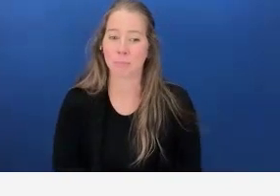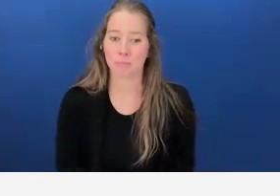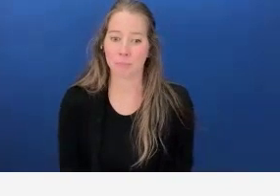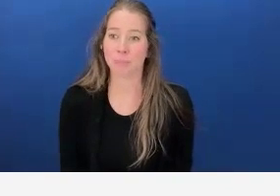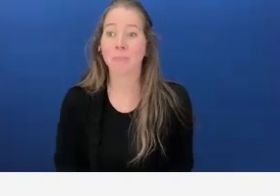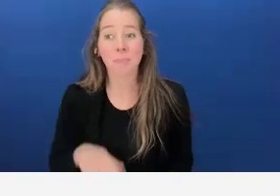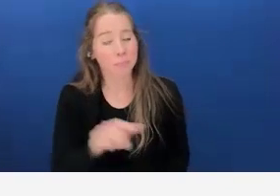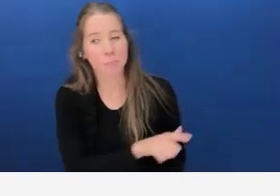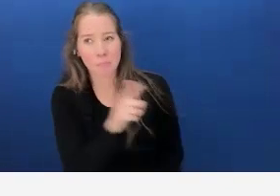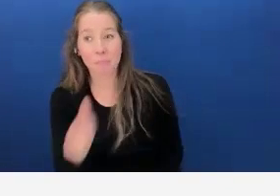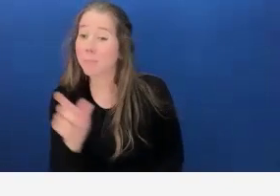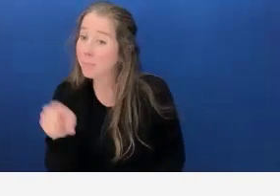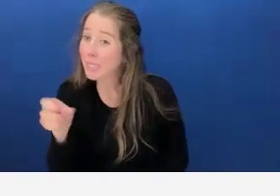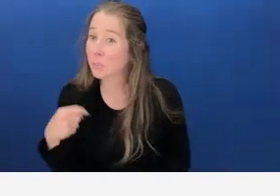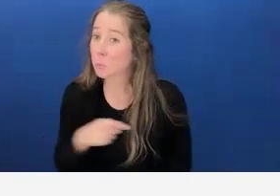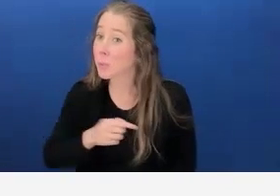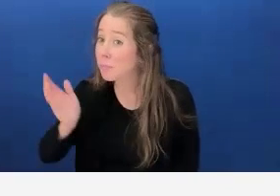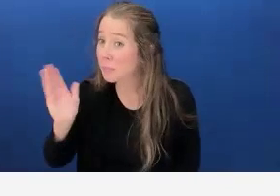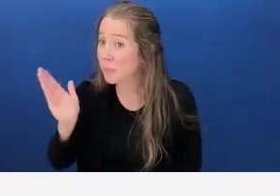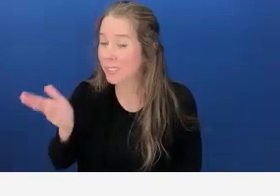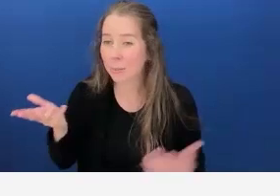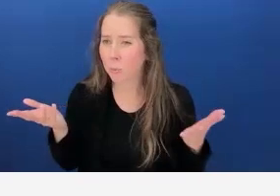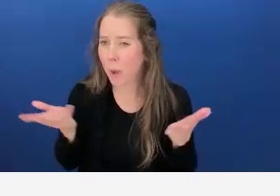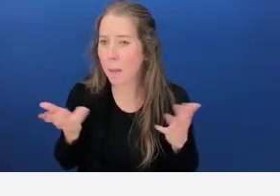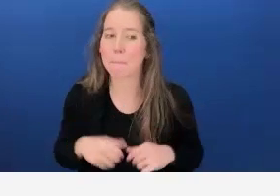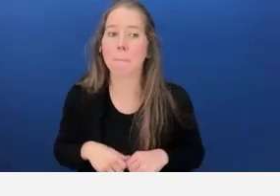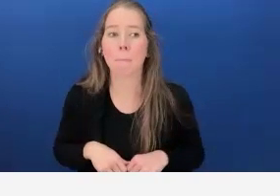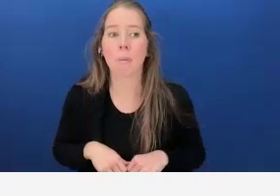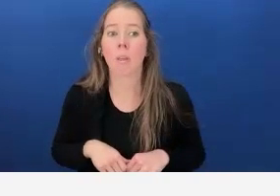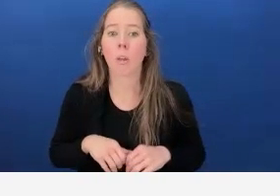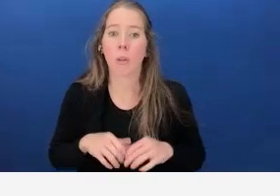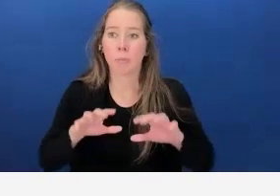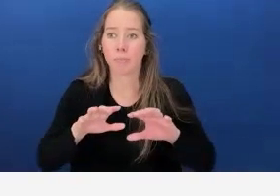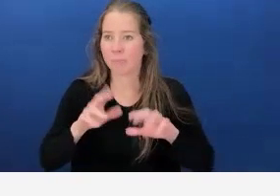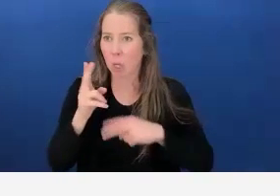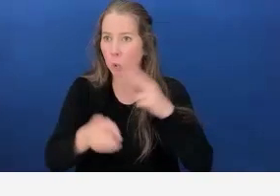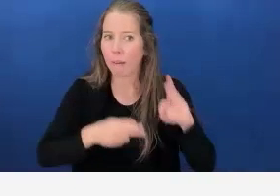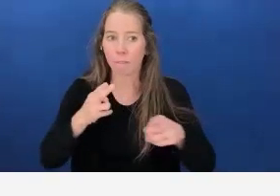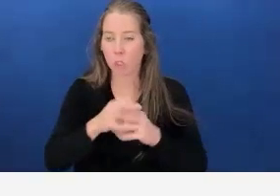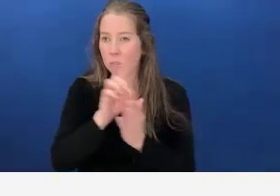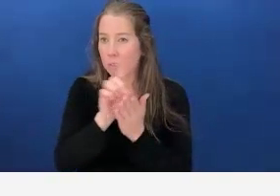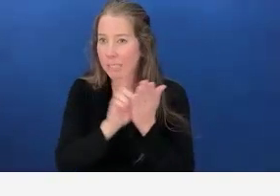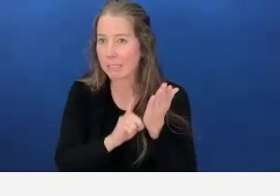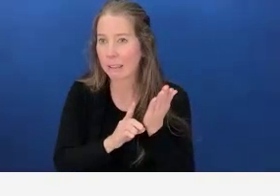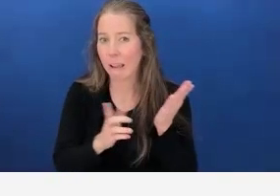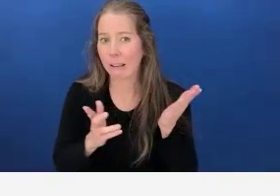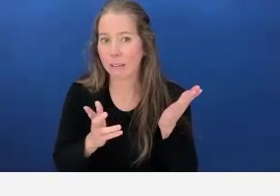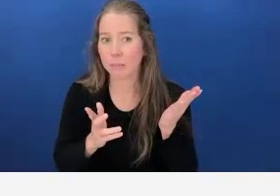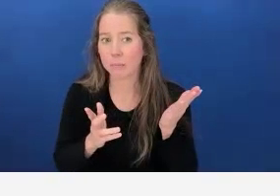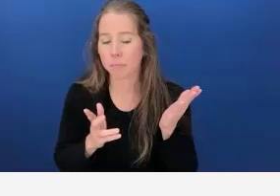Yeah, so what we're going to be presenting today is about universal design, which of course